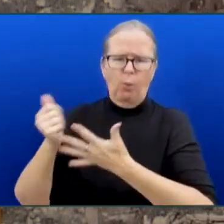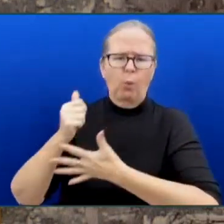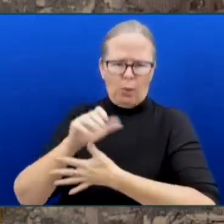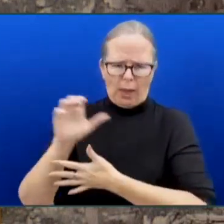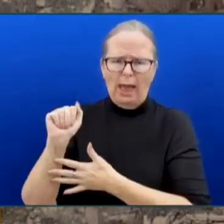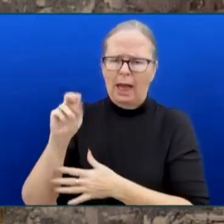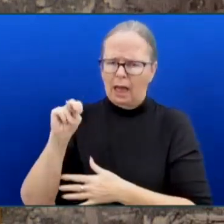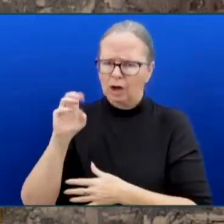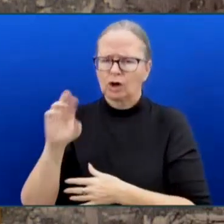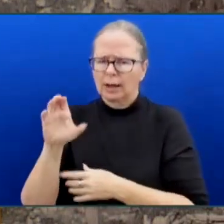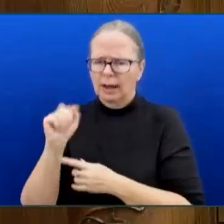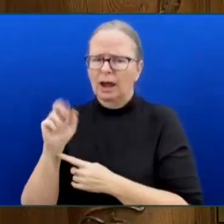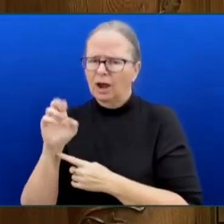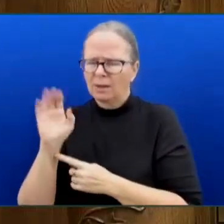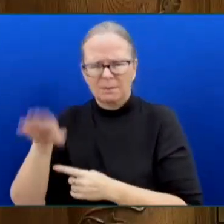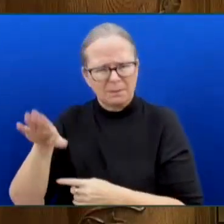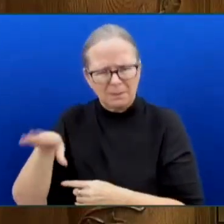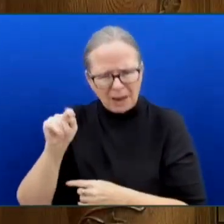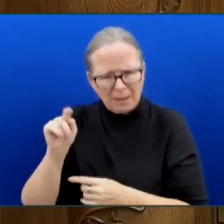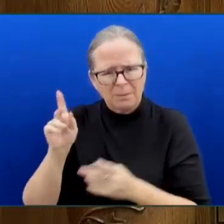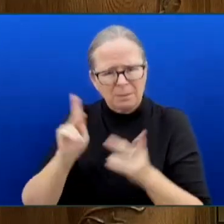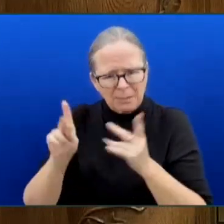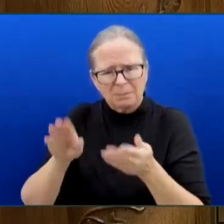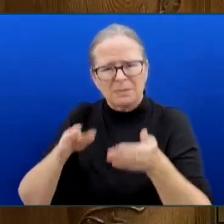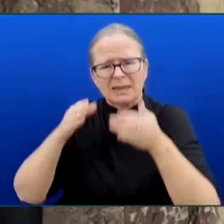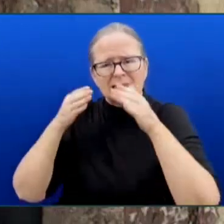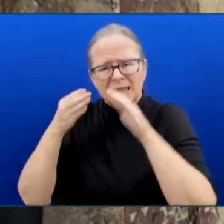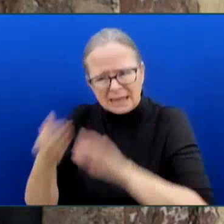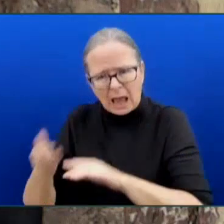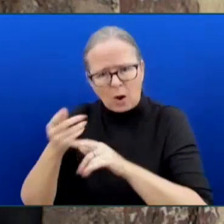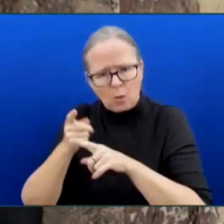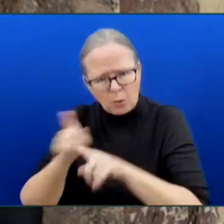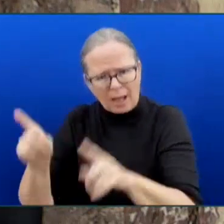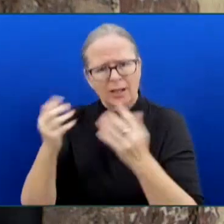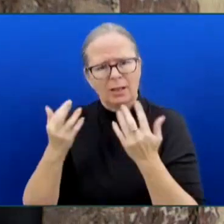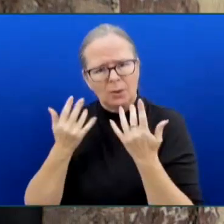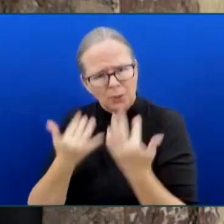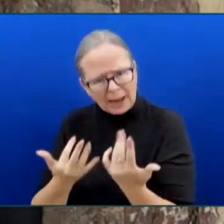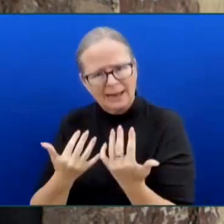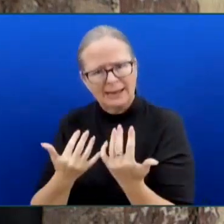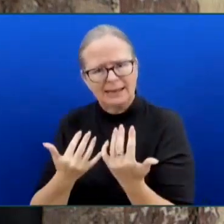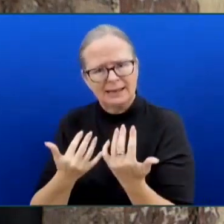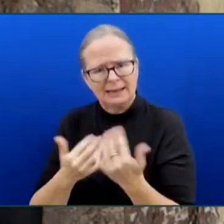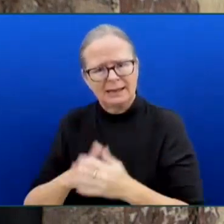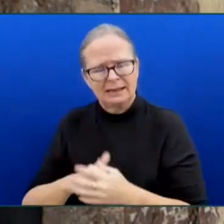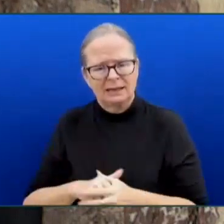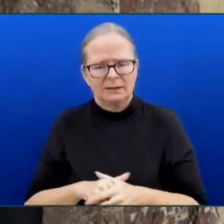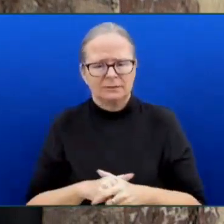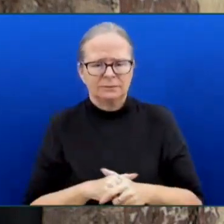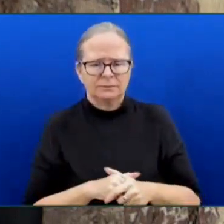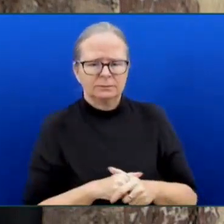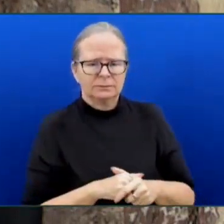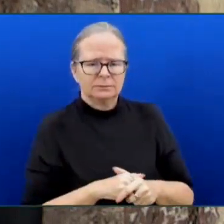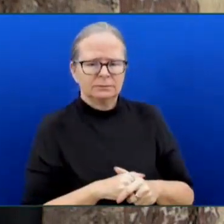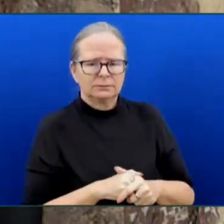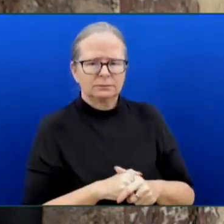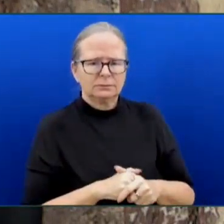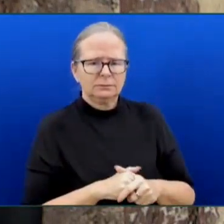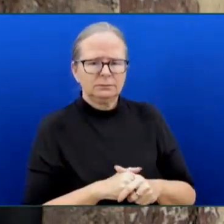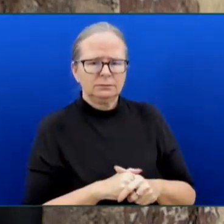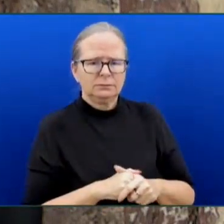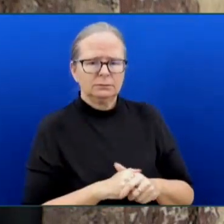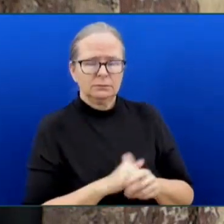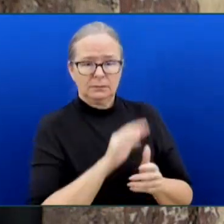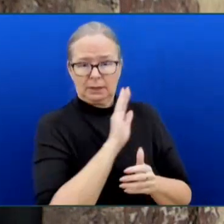care? Minister of Health. Well, what the member is referring to is radiation therapy. And yes, we